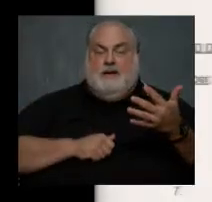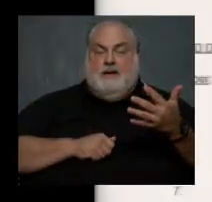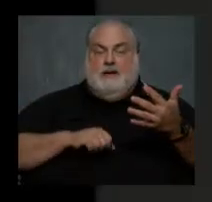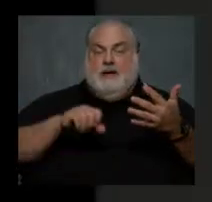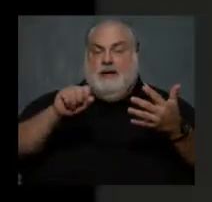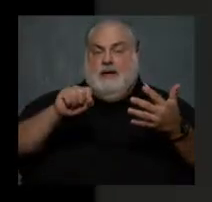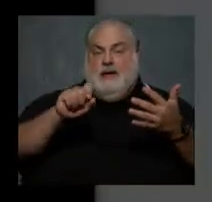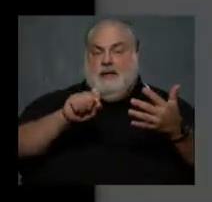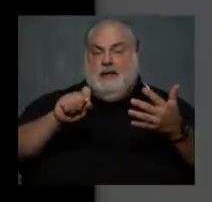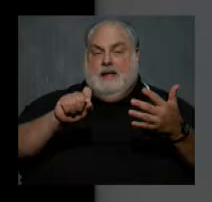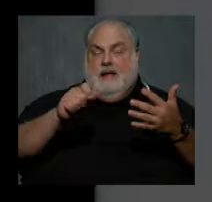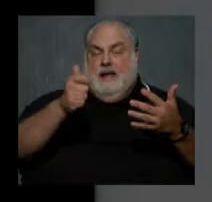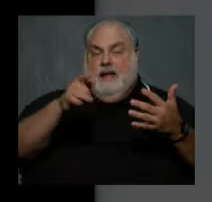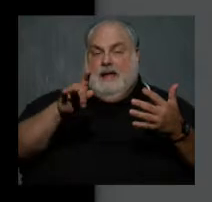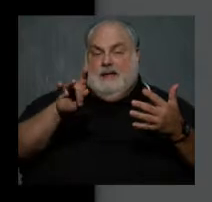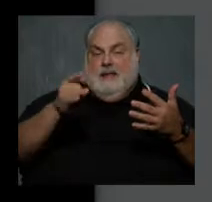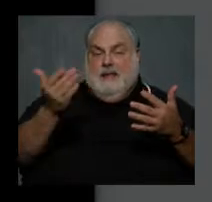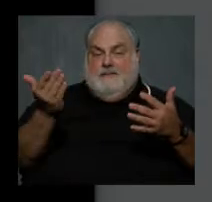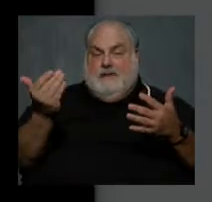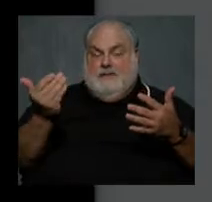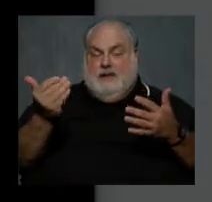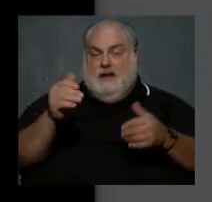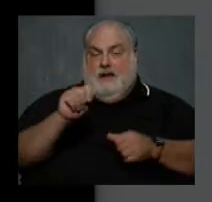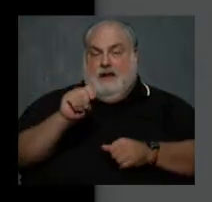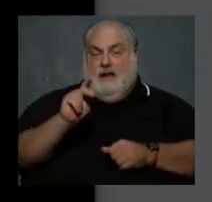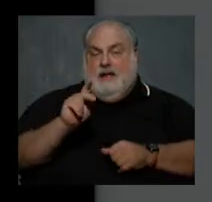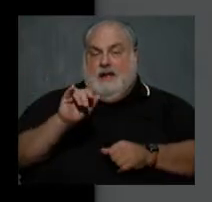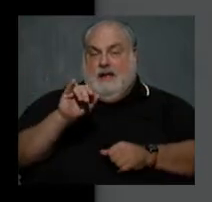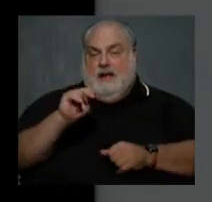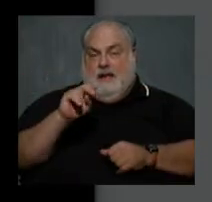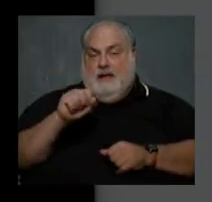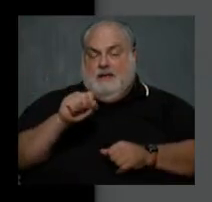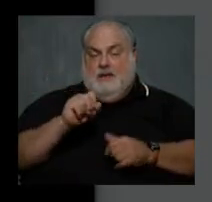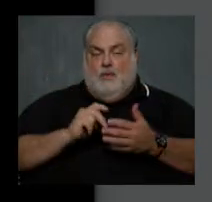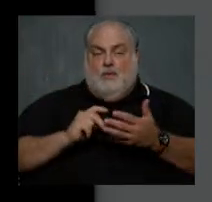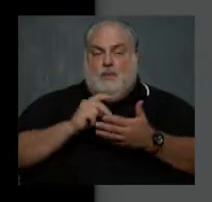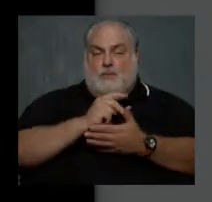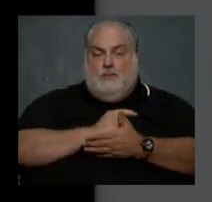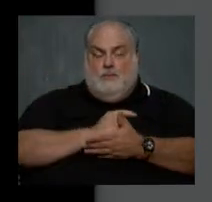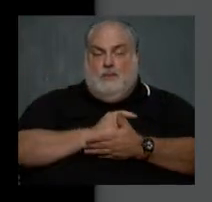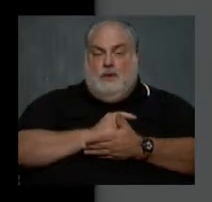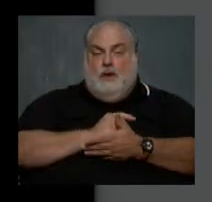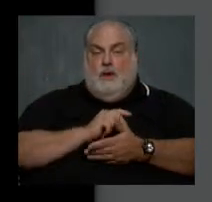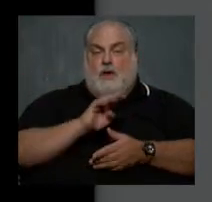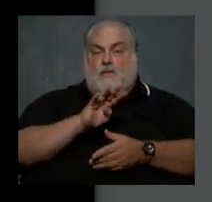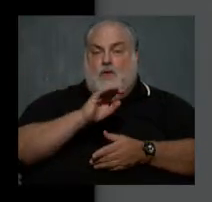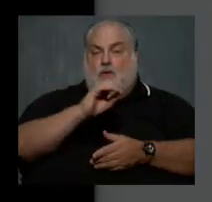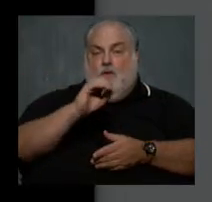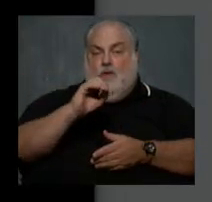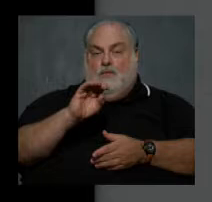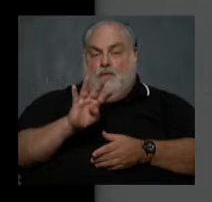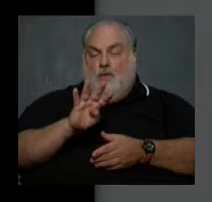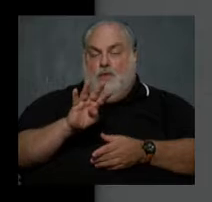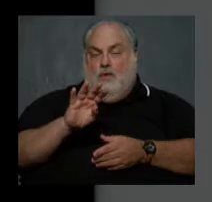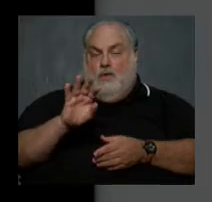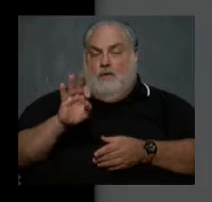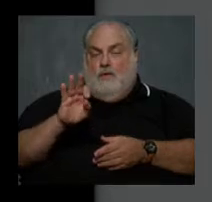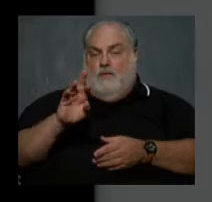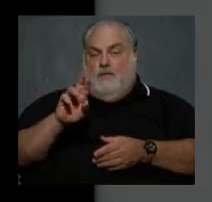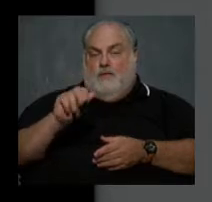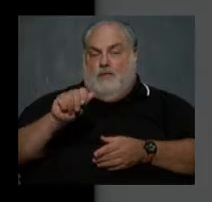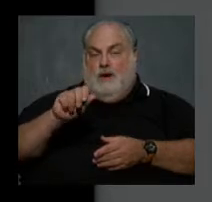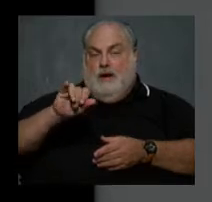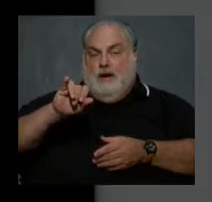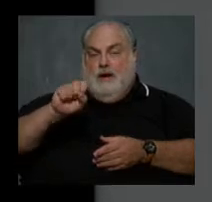number S-1815, Aiken Subdivision Site Plan Review, located at 4004 Fraser Pike Road.